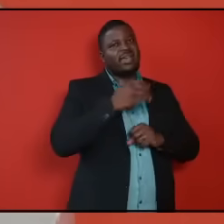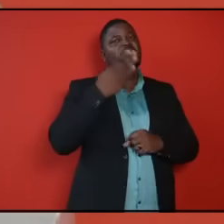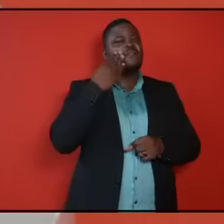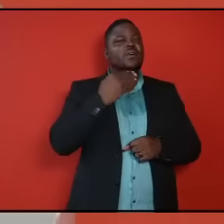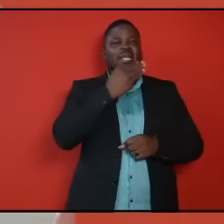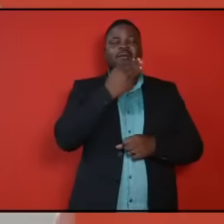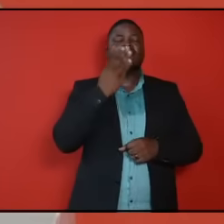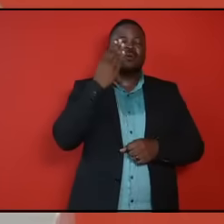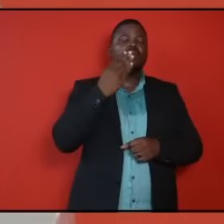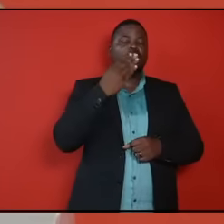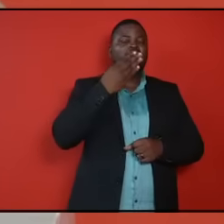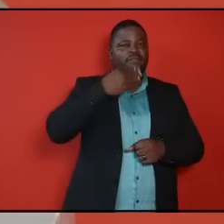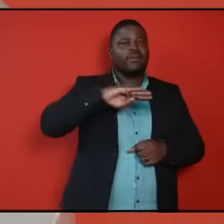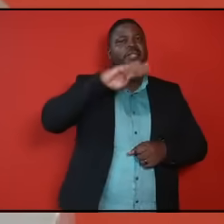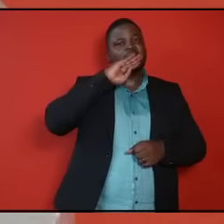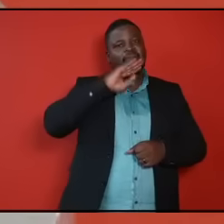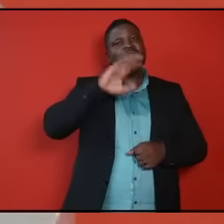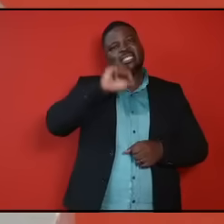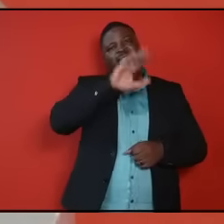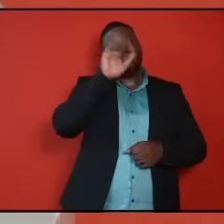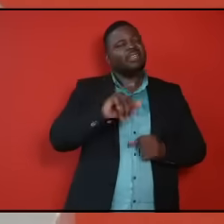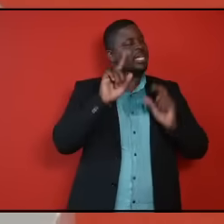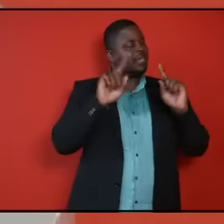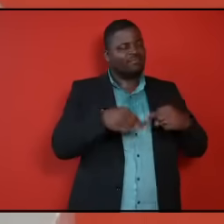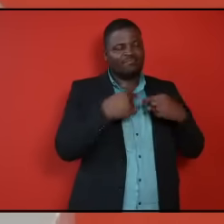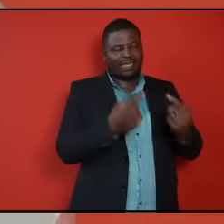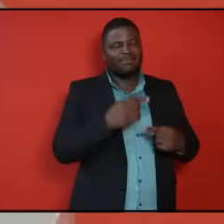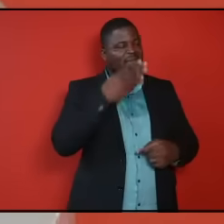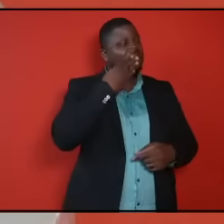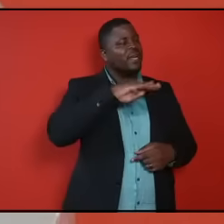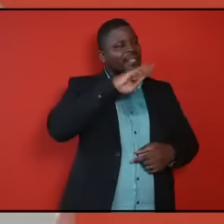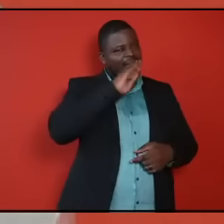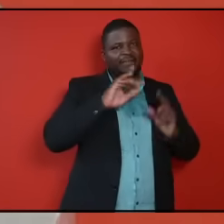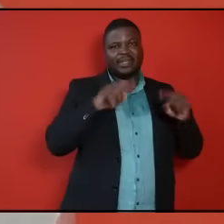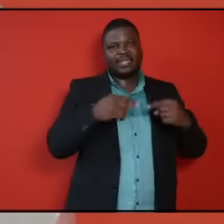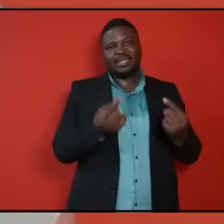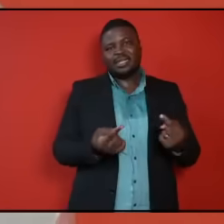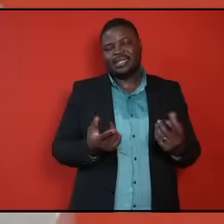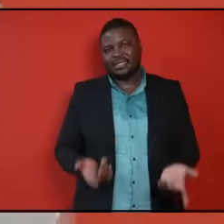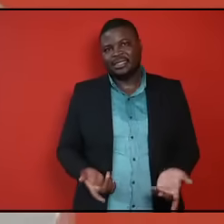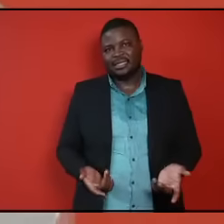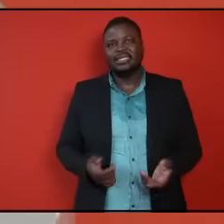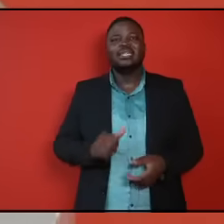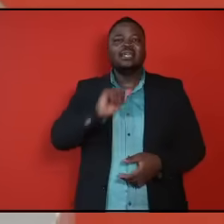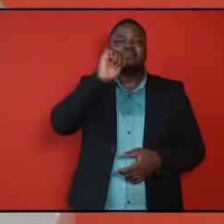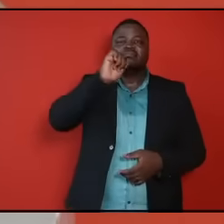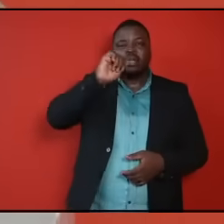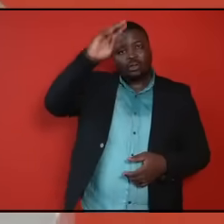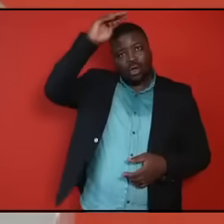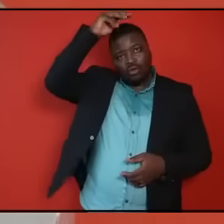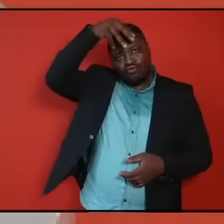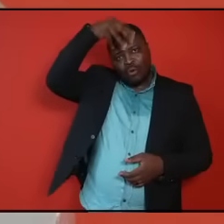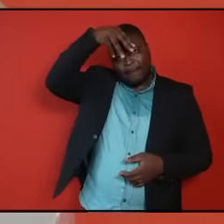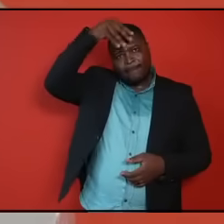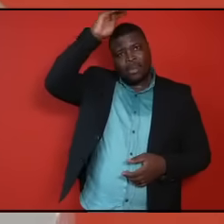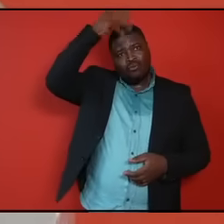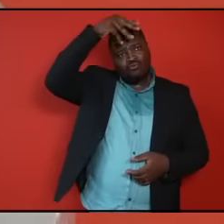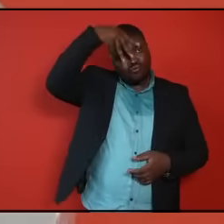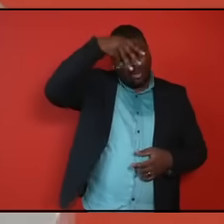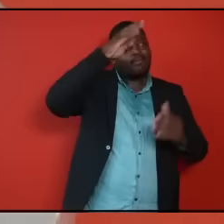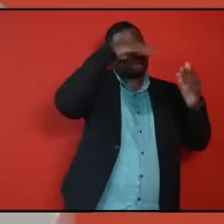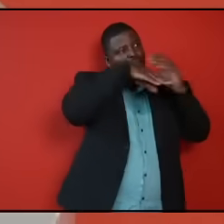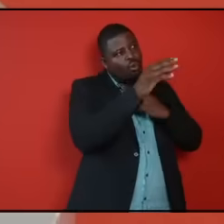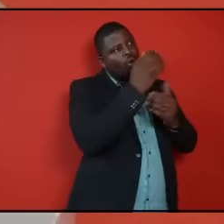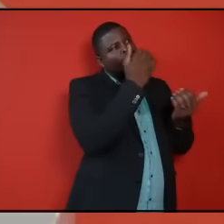So you must know, even if Trump goes to jail for those files of